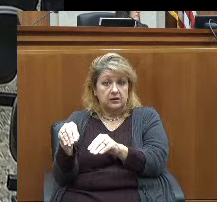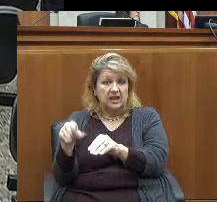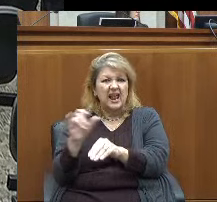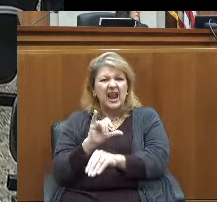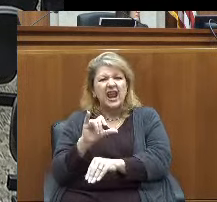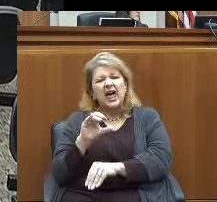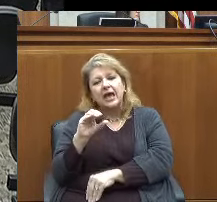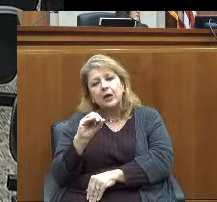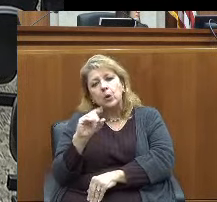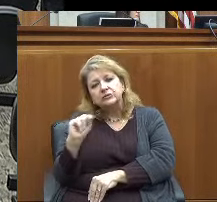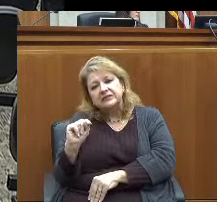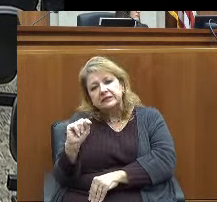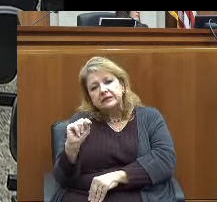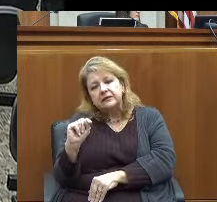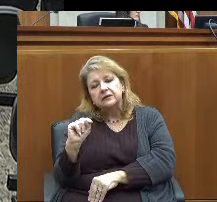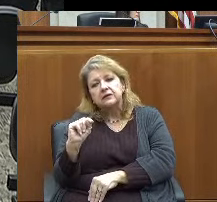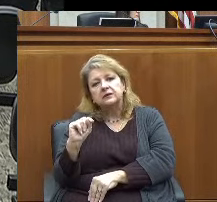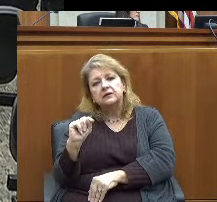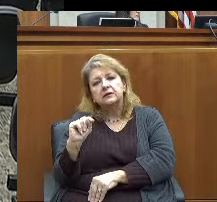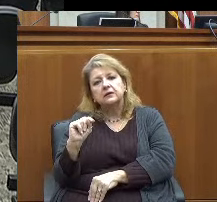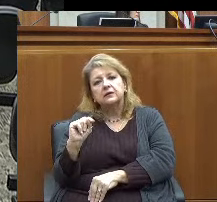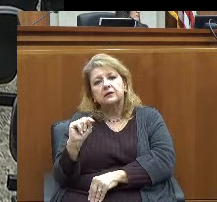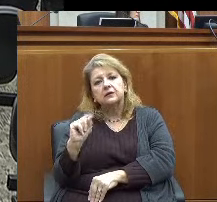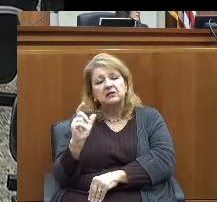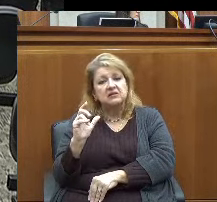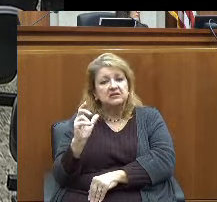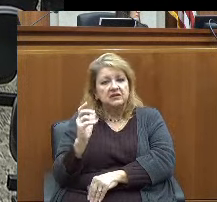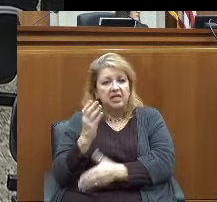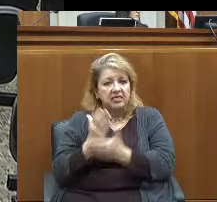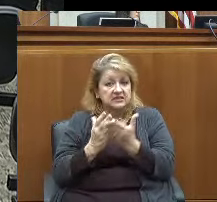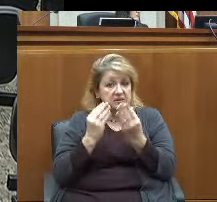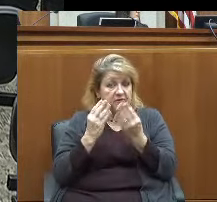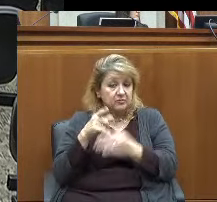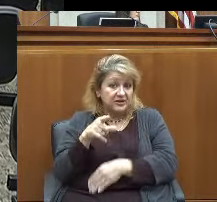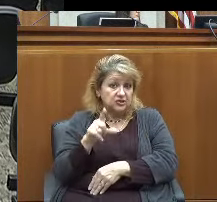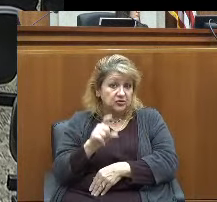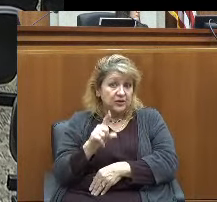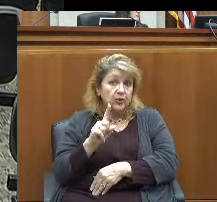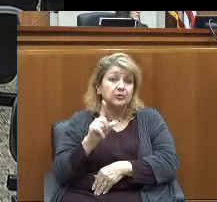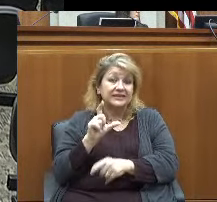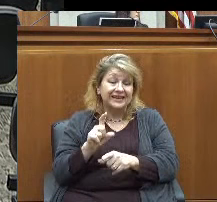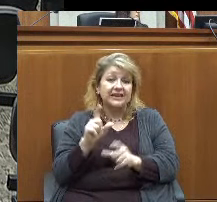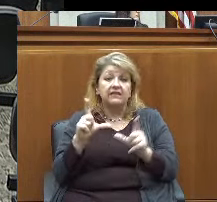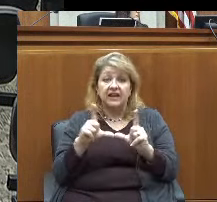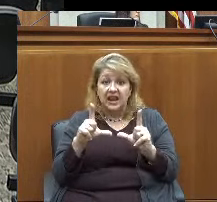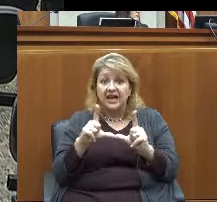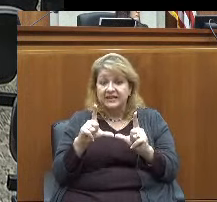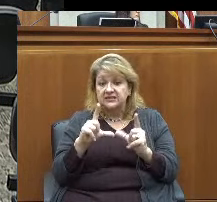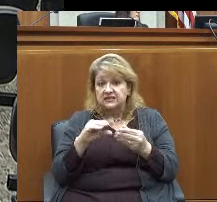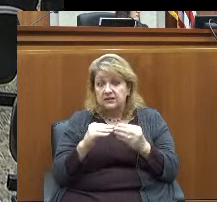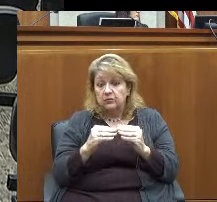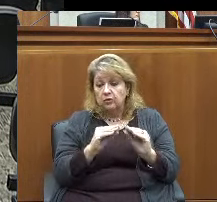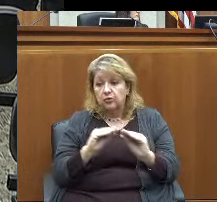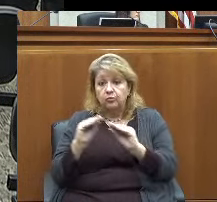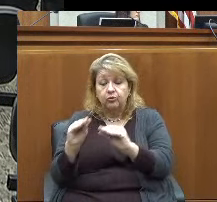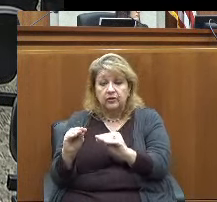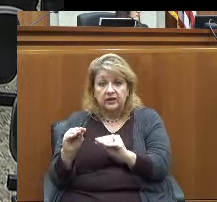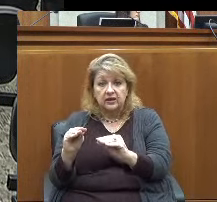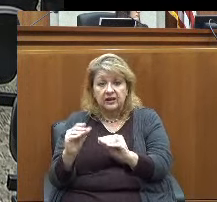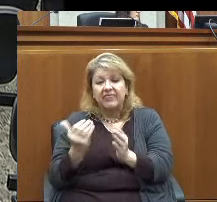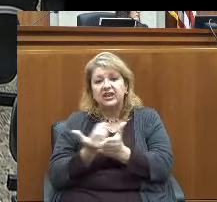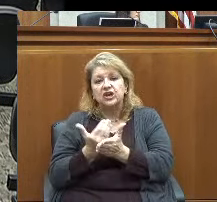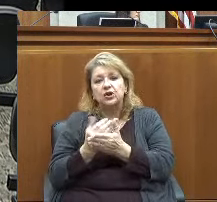for occupational therapists. So that's going to be some information that will need to be compiled and a new number